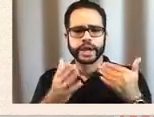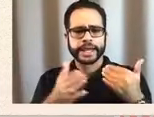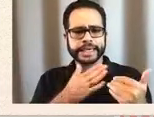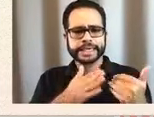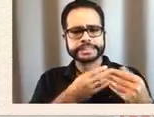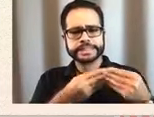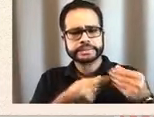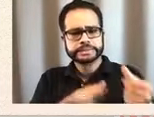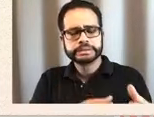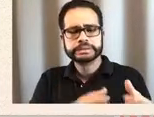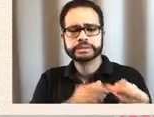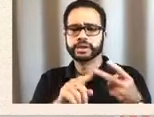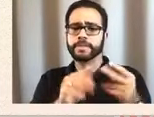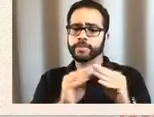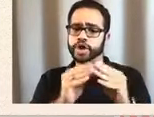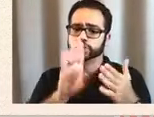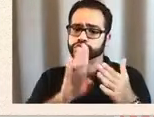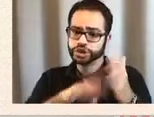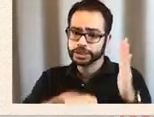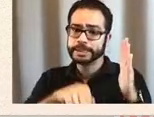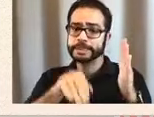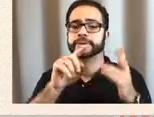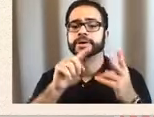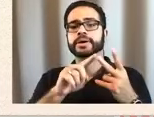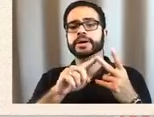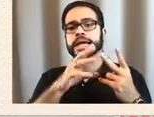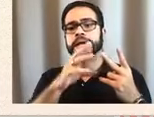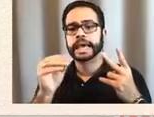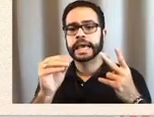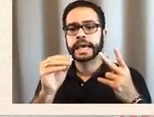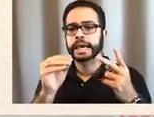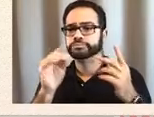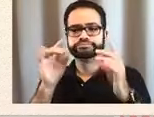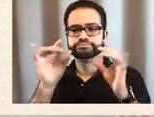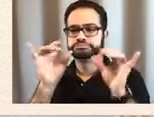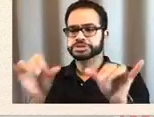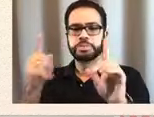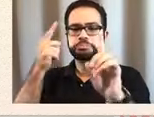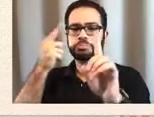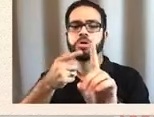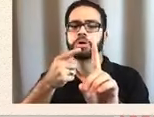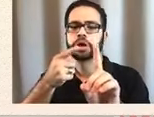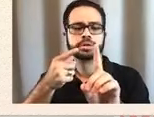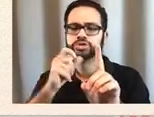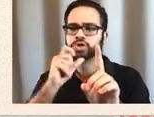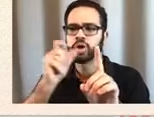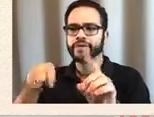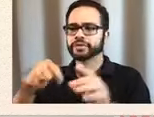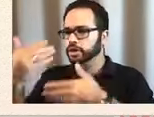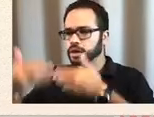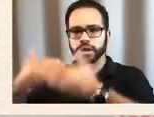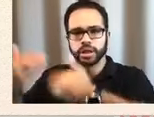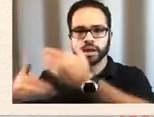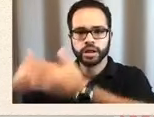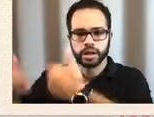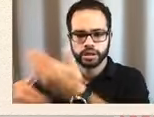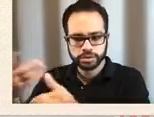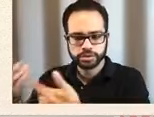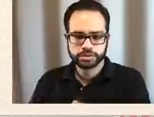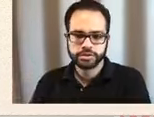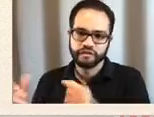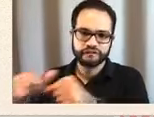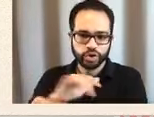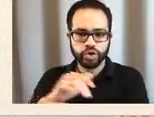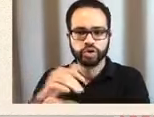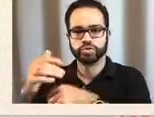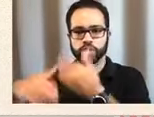cheaper process, and it kind of gets you to the same point without having to go through the full traditional guardianship